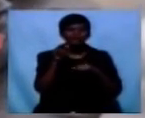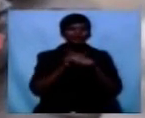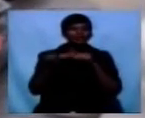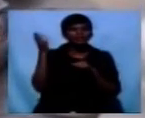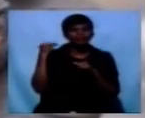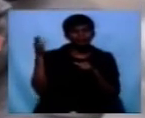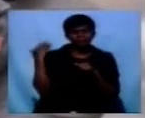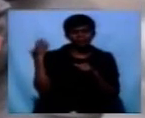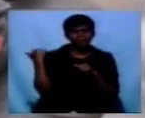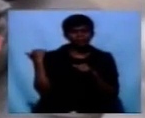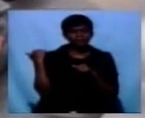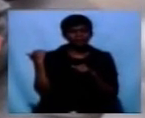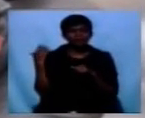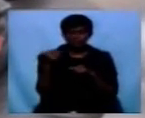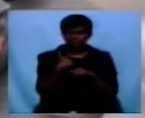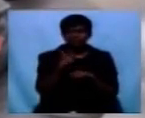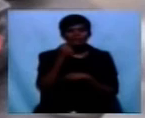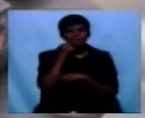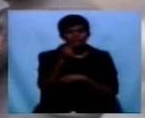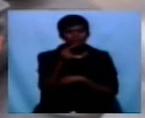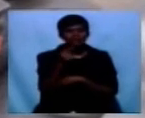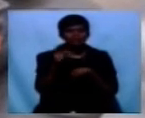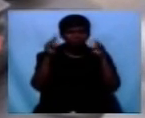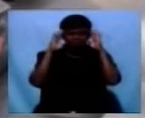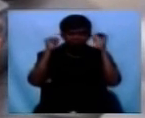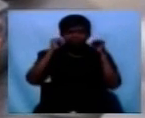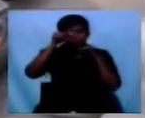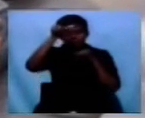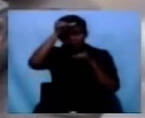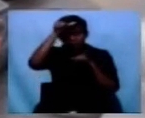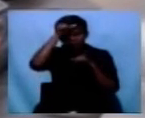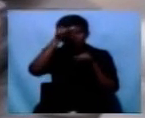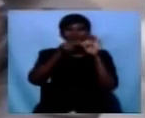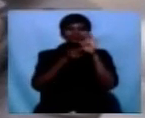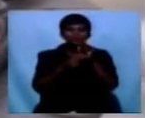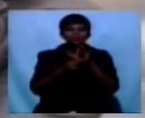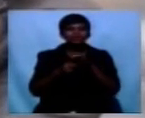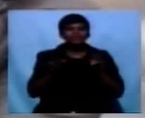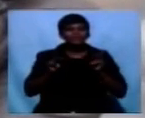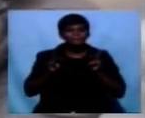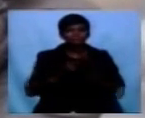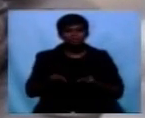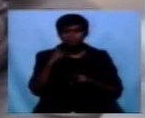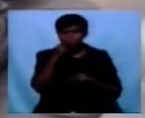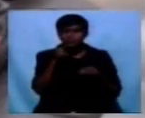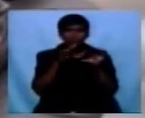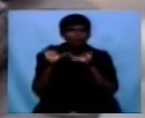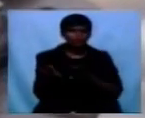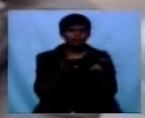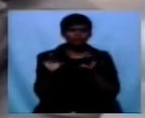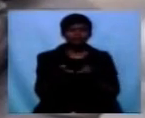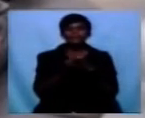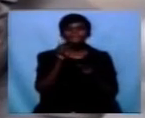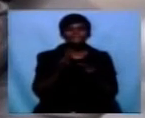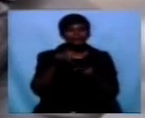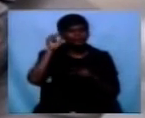I have said, and the President Lungu has demonstrated that he's a man that walks the talk. And as a